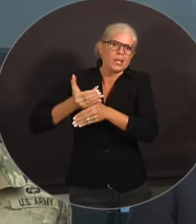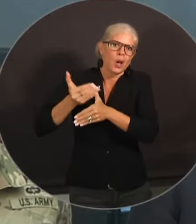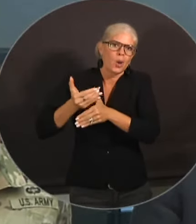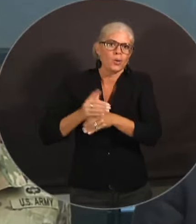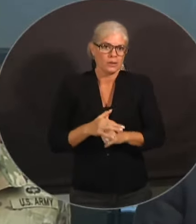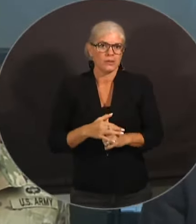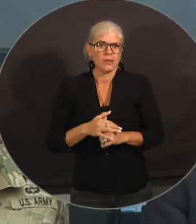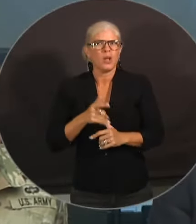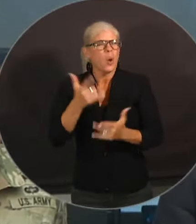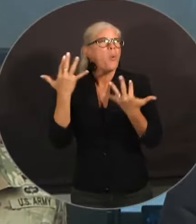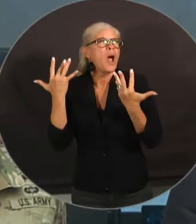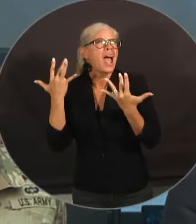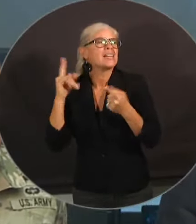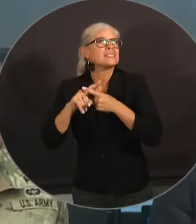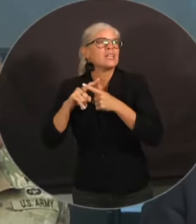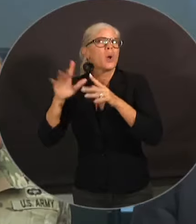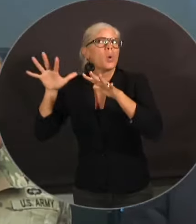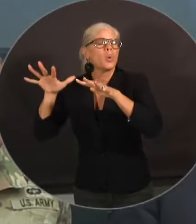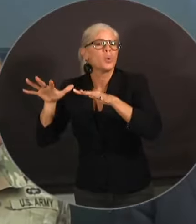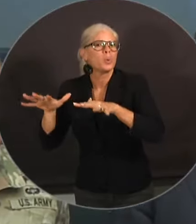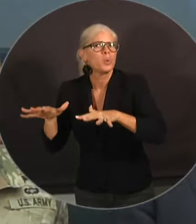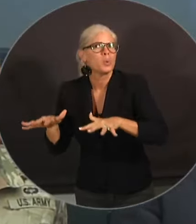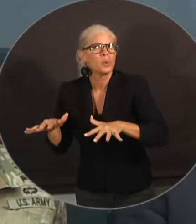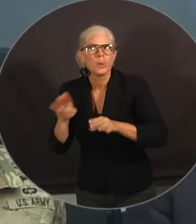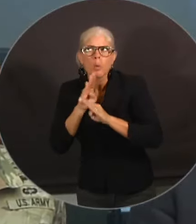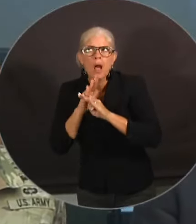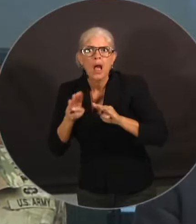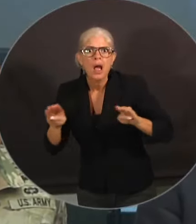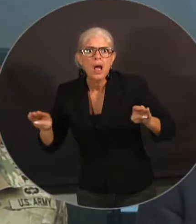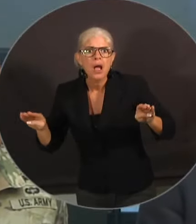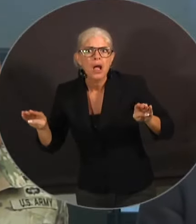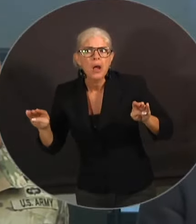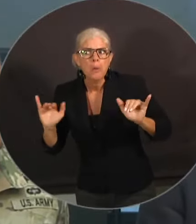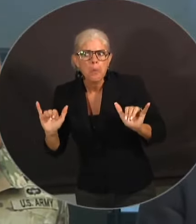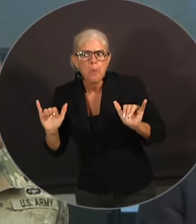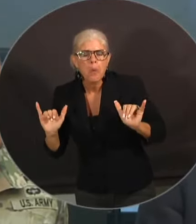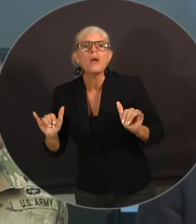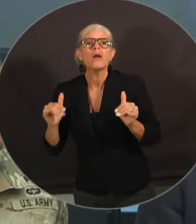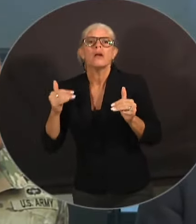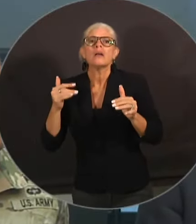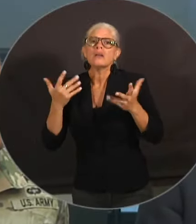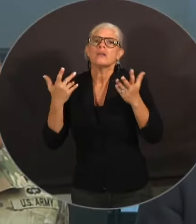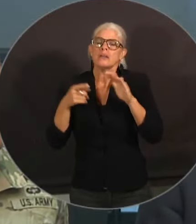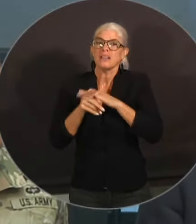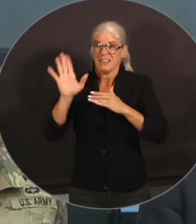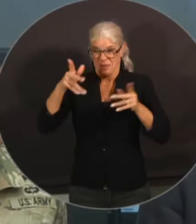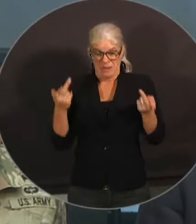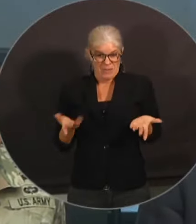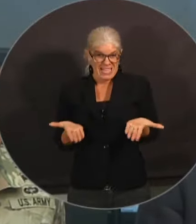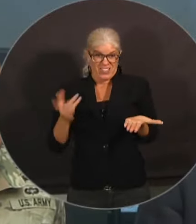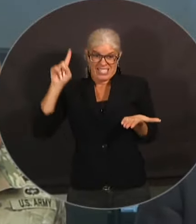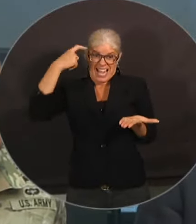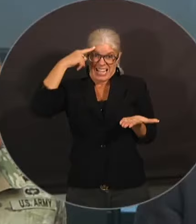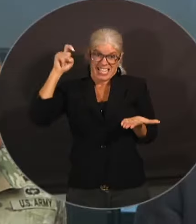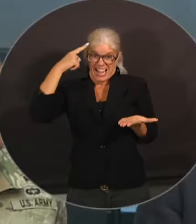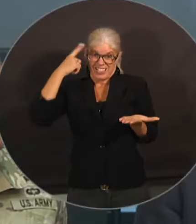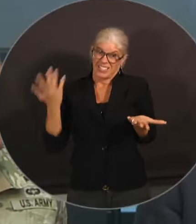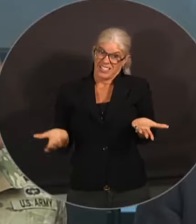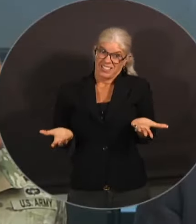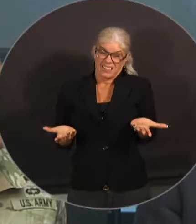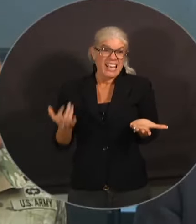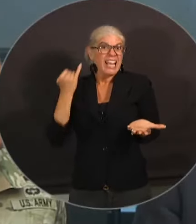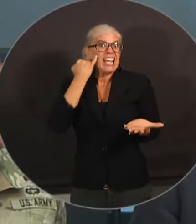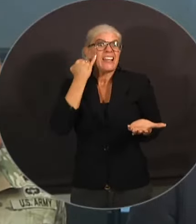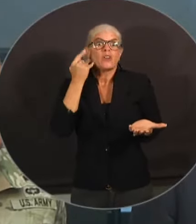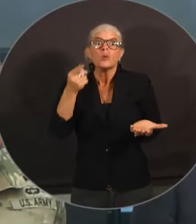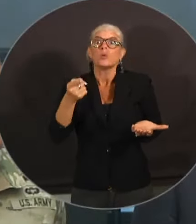stop. If, again, for the people in the Tallahassee area, if all of a sudden it